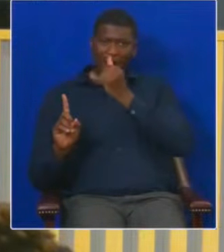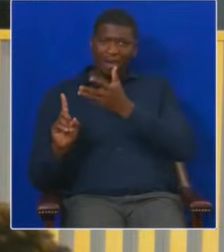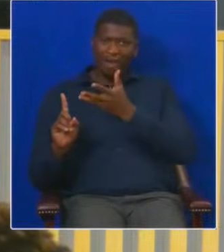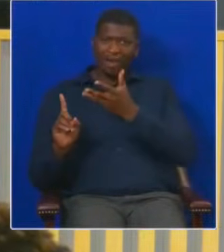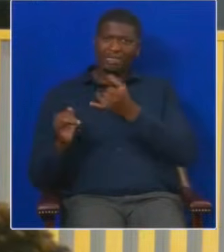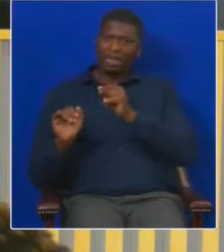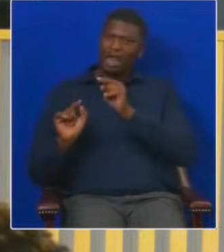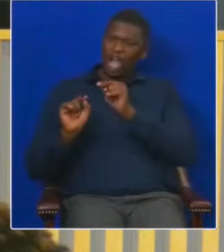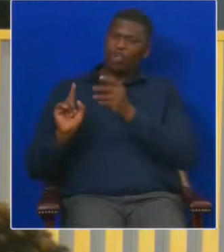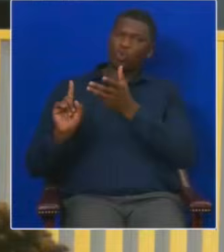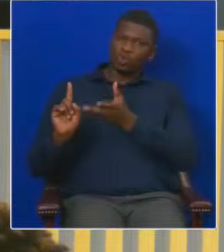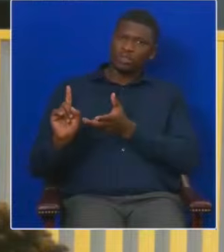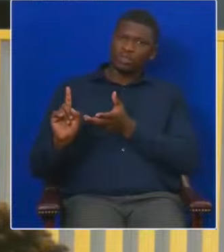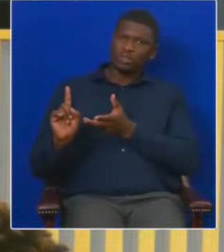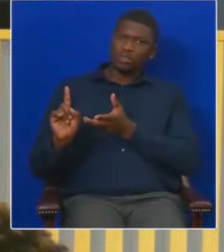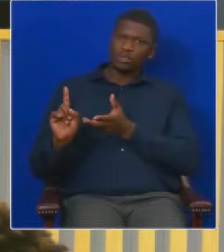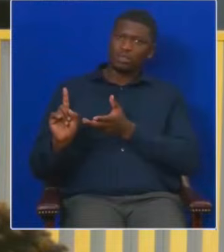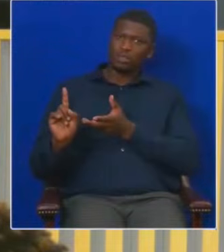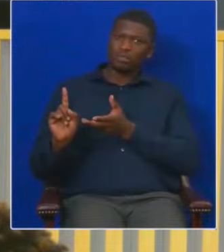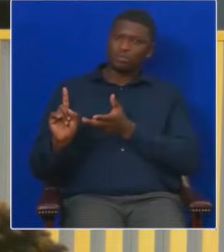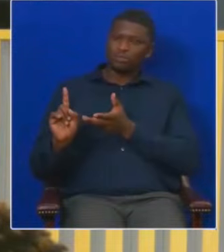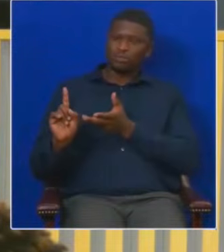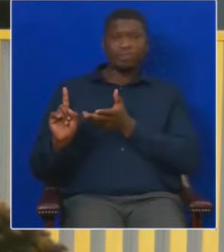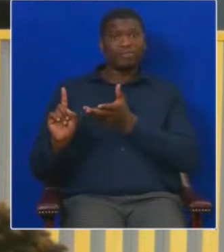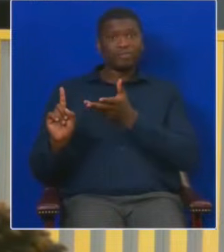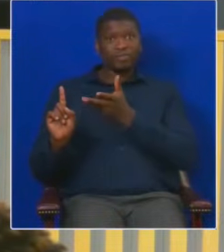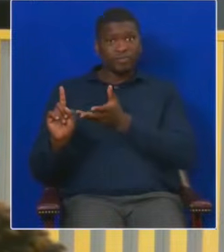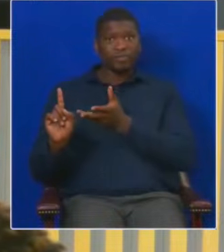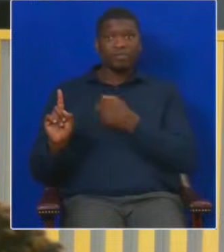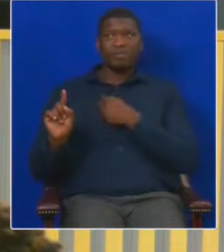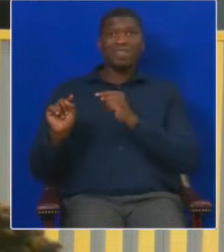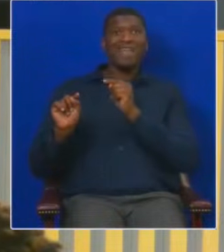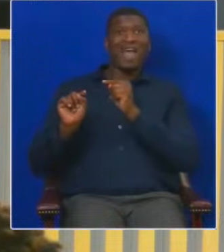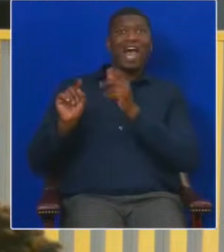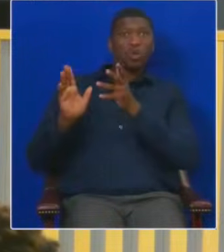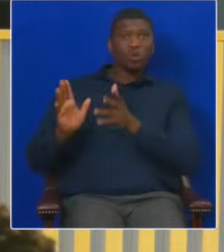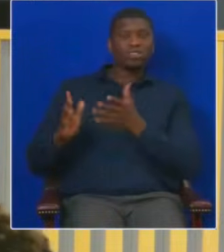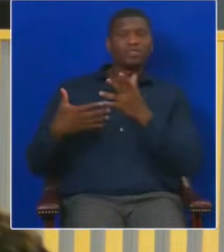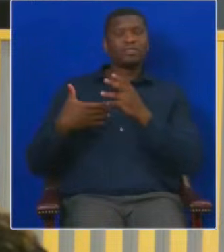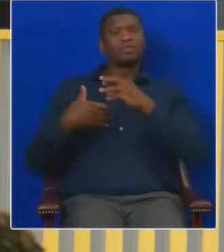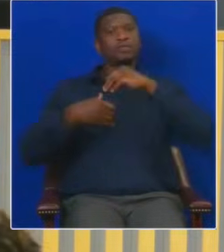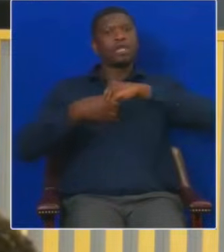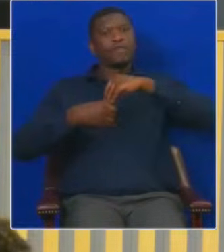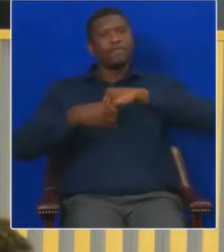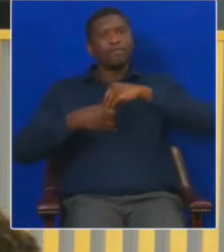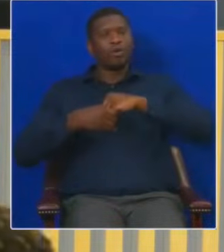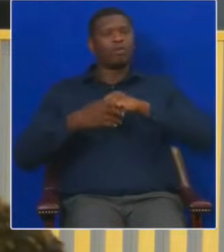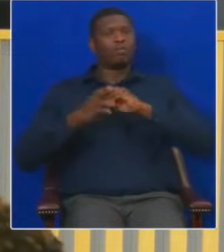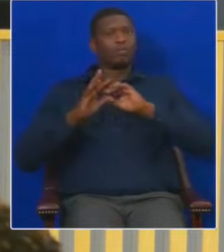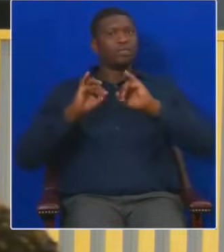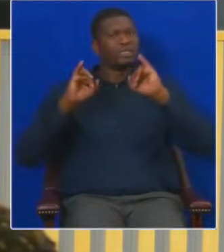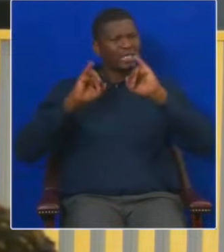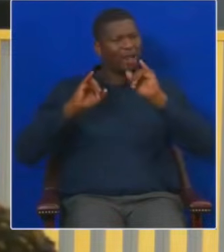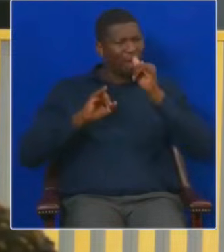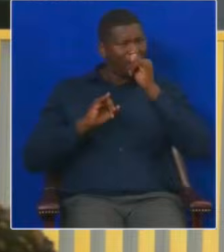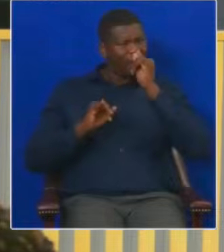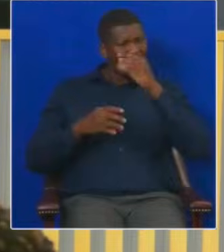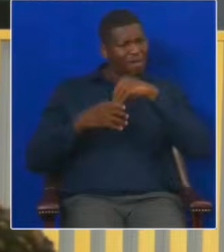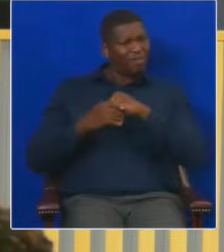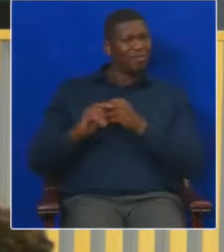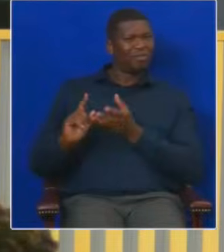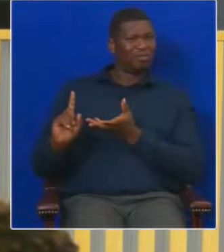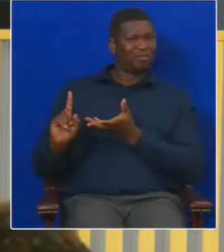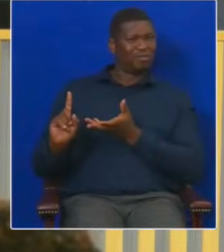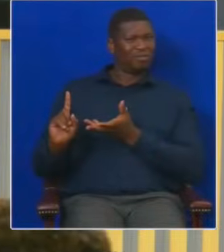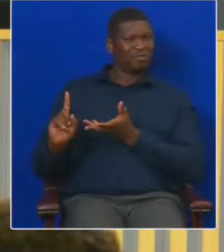alleged to have been involved in a serious crime like this,